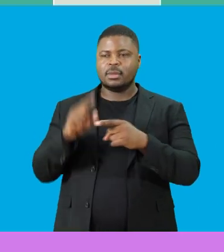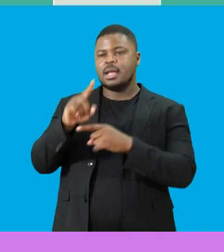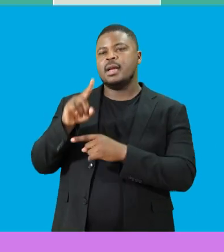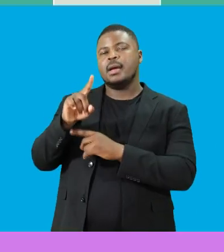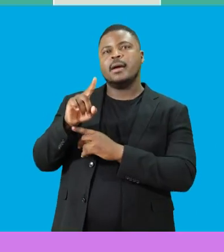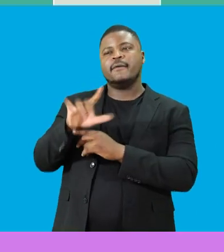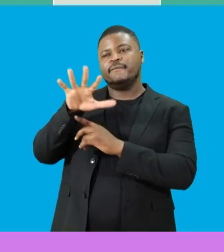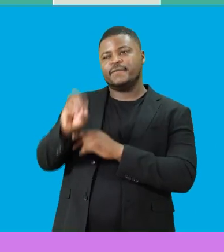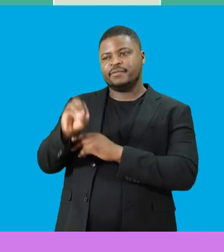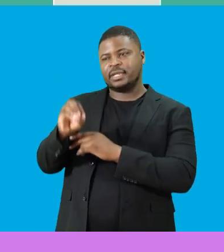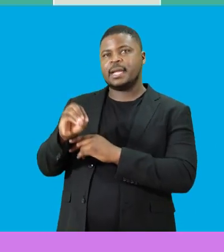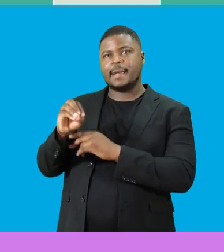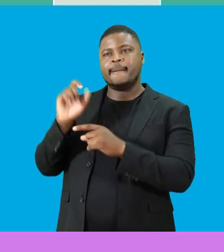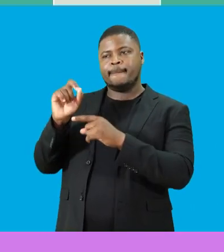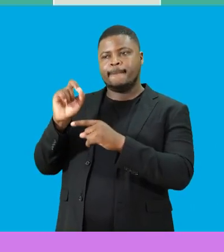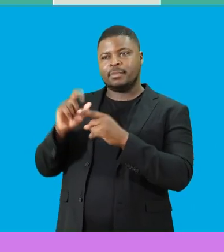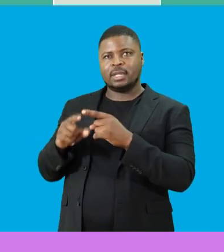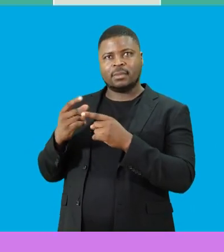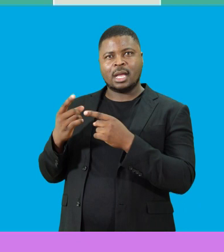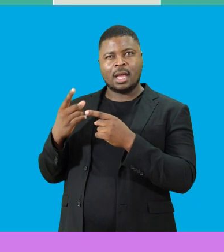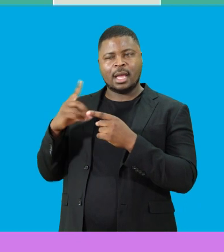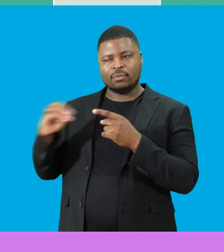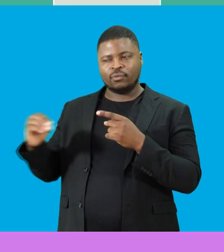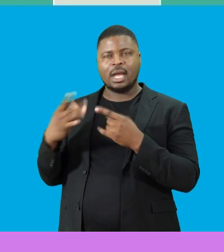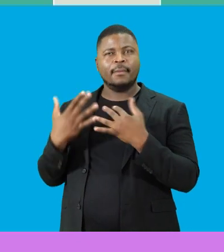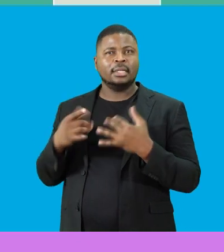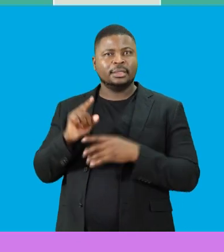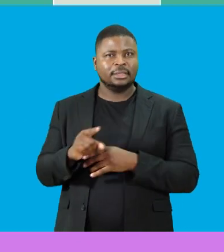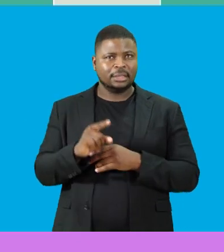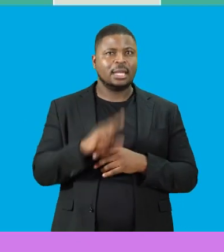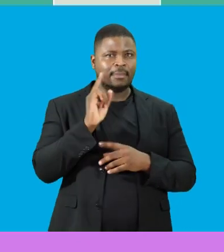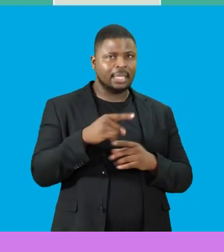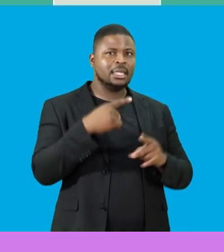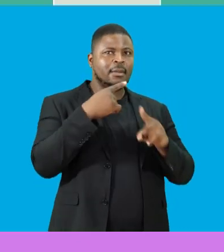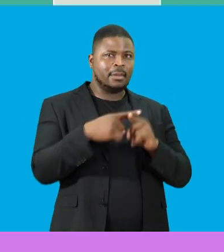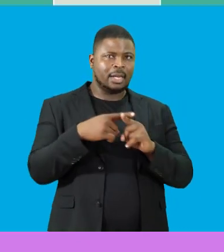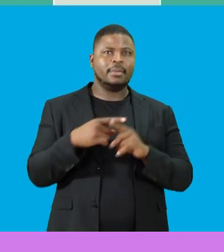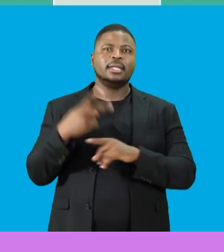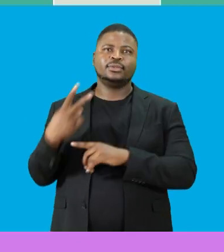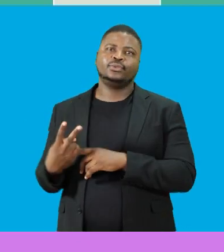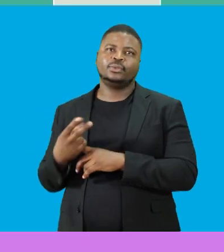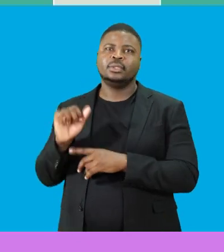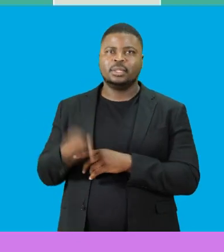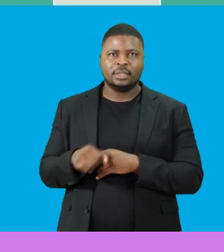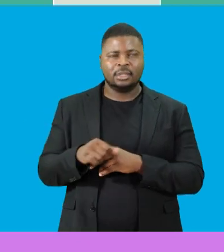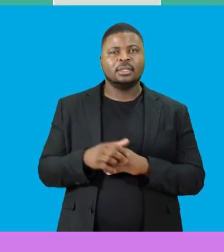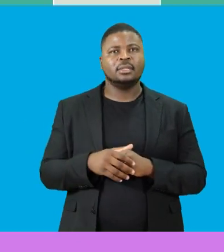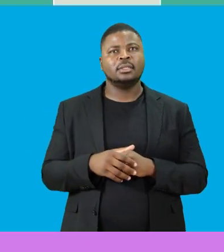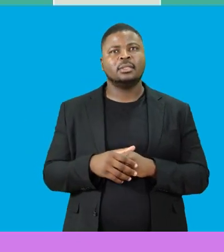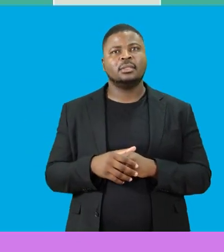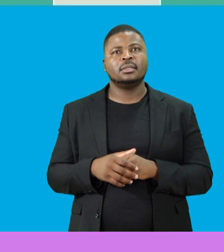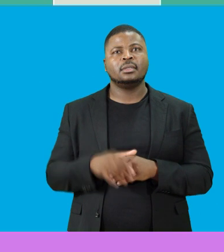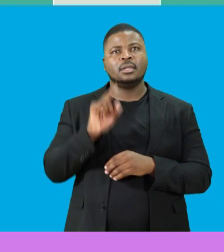means each child will pay 210. But how many are they? There's two of them. So we multiply it by 2. We are still getting the same